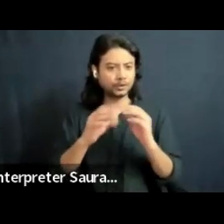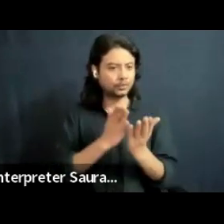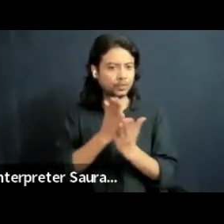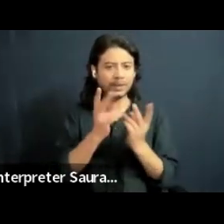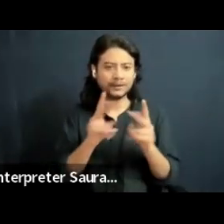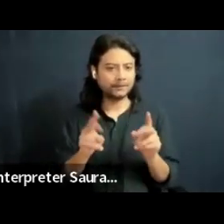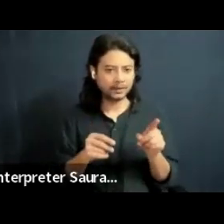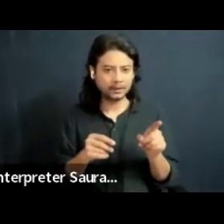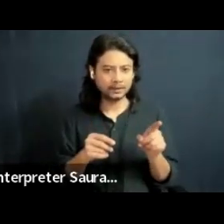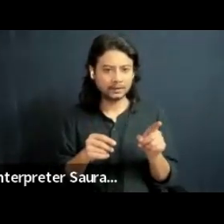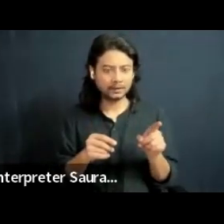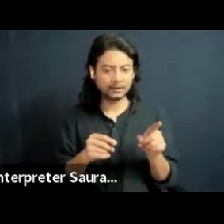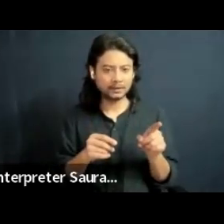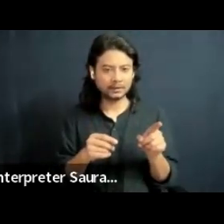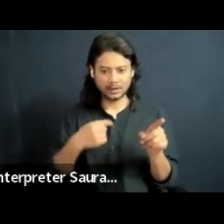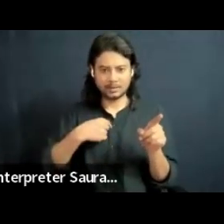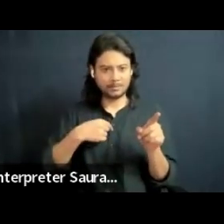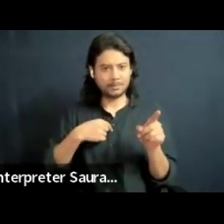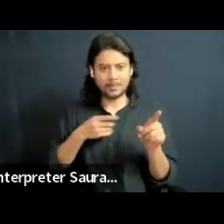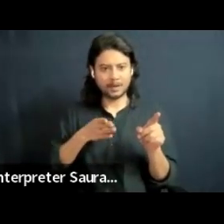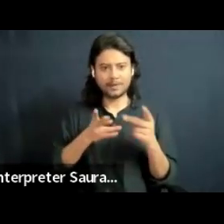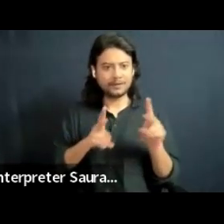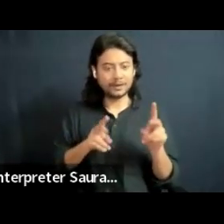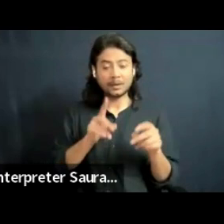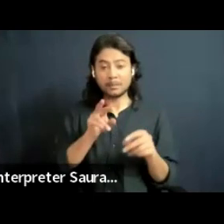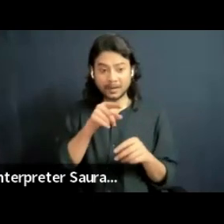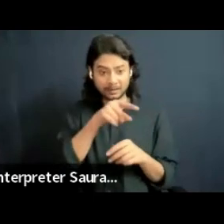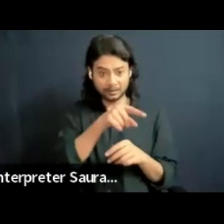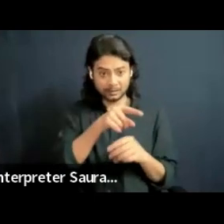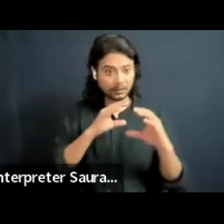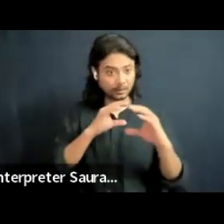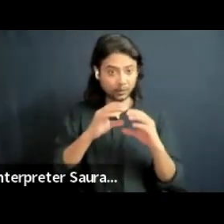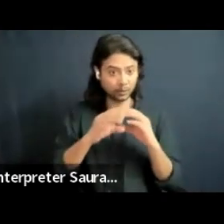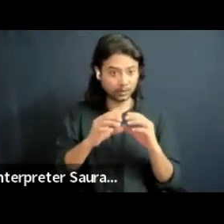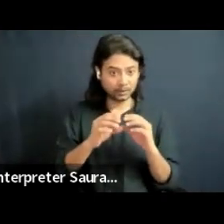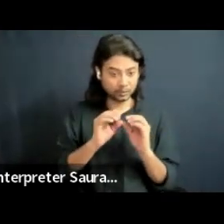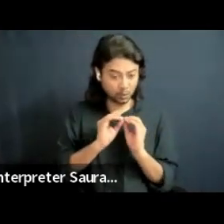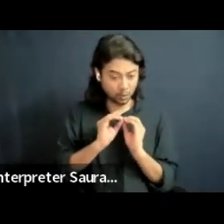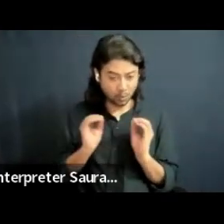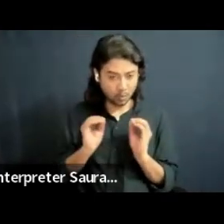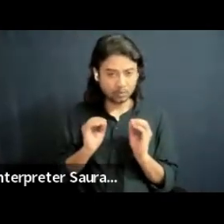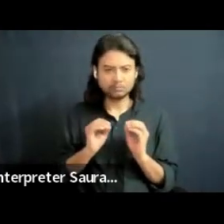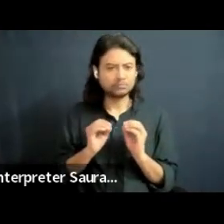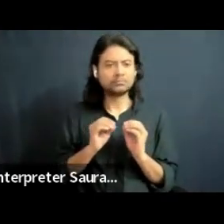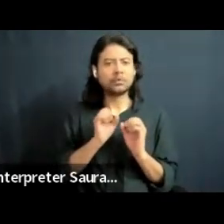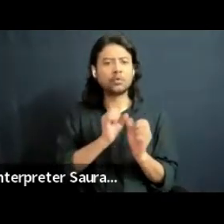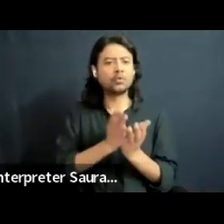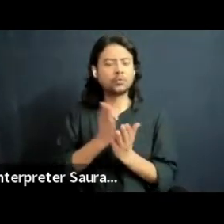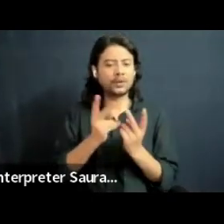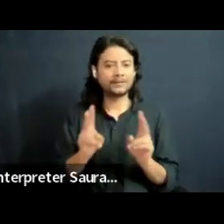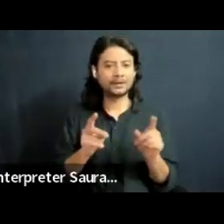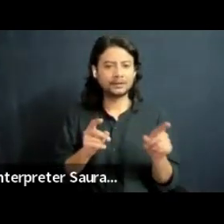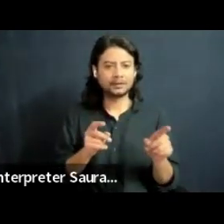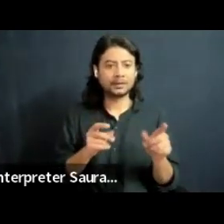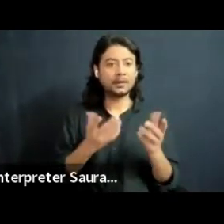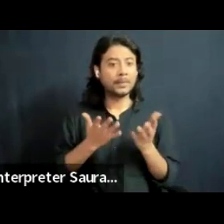communicate? No. She communicates in very different ways. It could be sign language, it could be through her eyes,